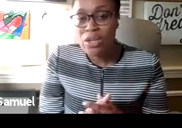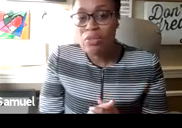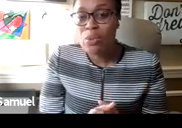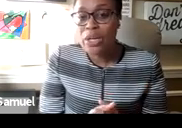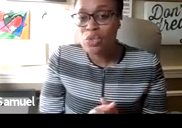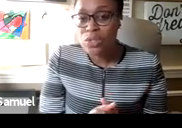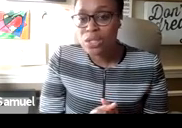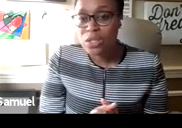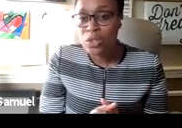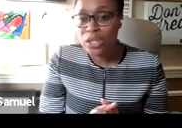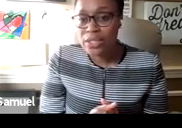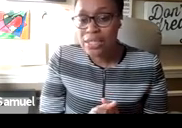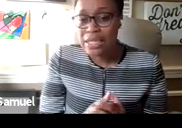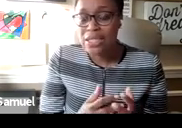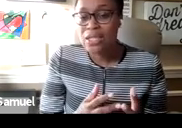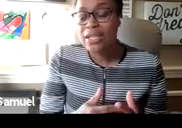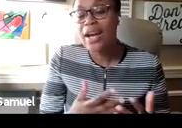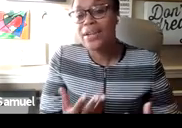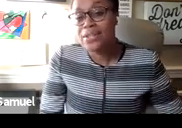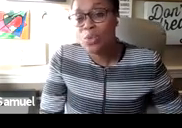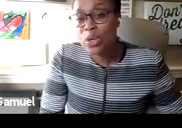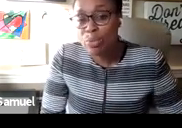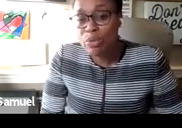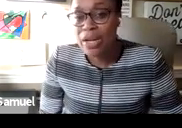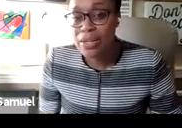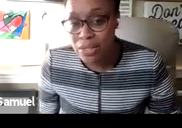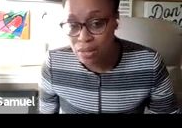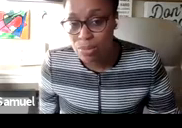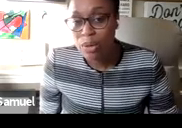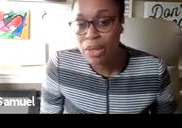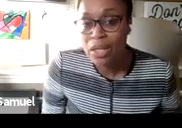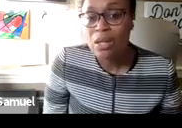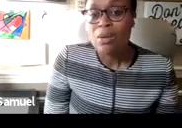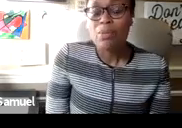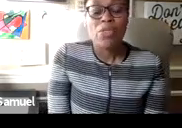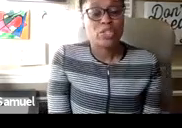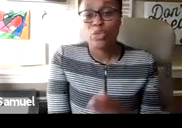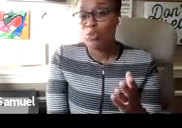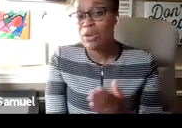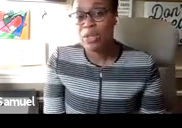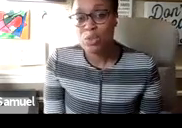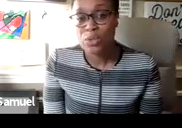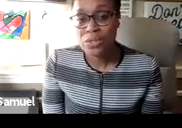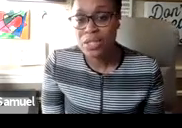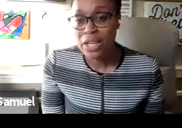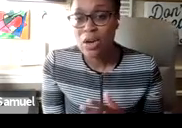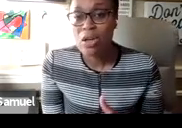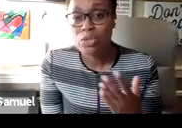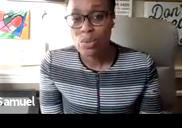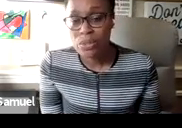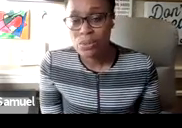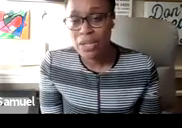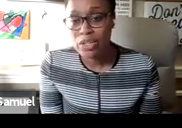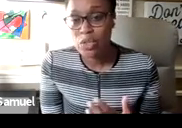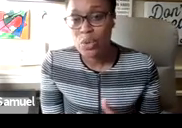resources here that if you are interested in looking at into the guidance that we are providing as the department, these are great resources. They